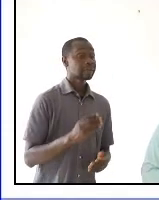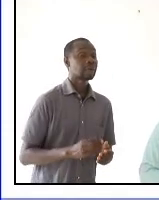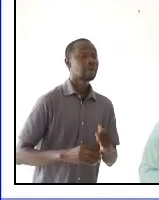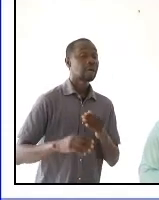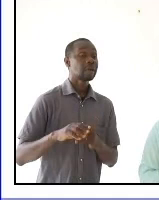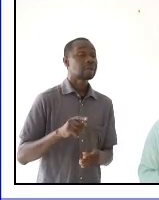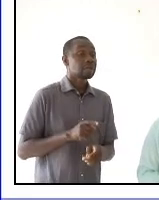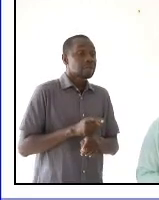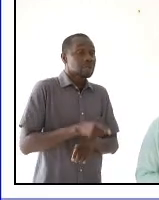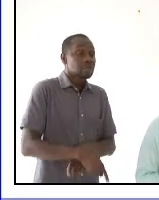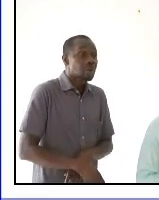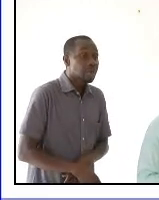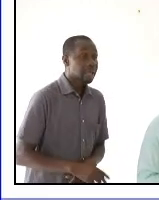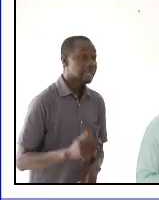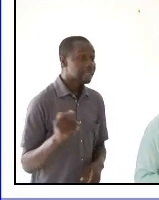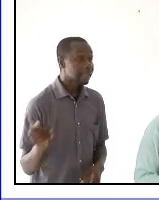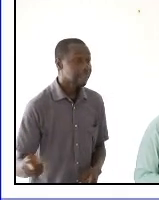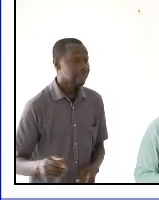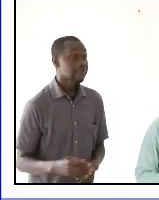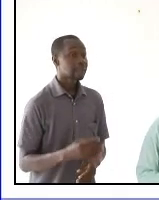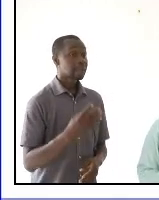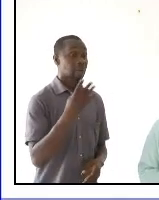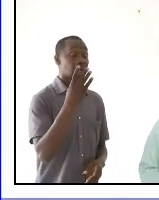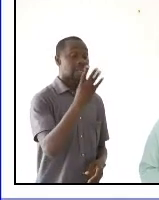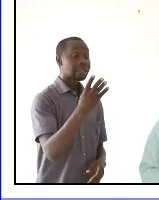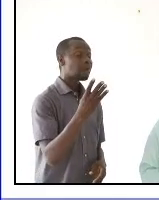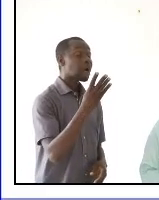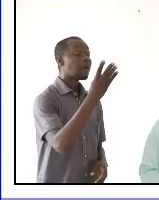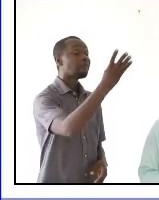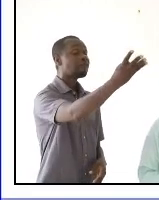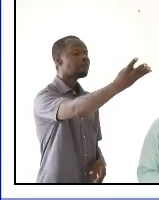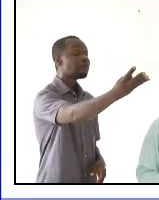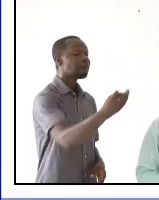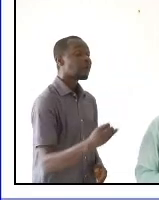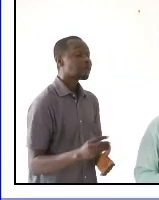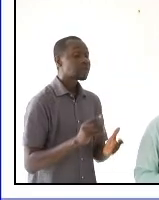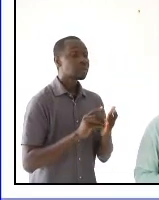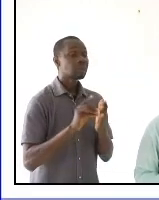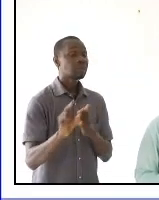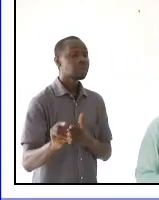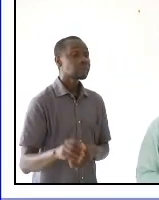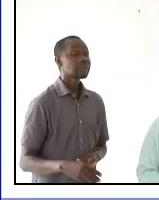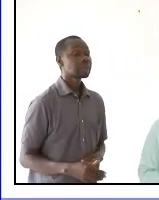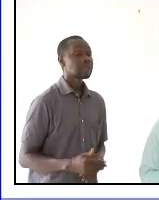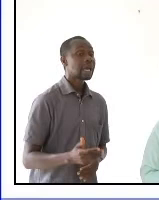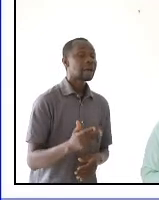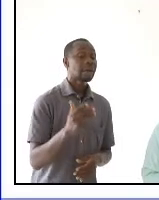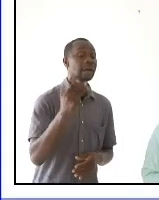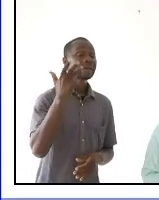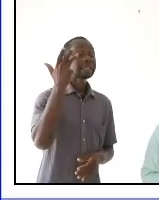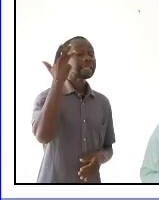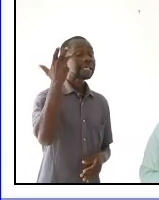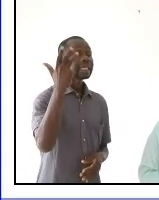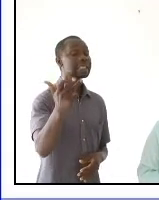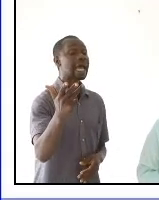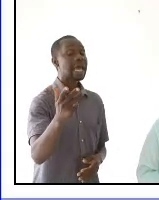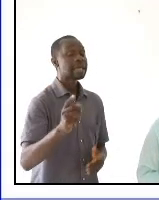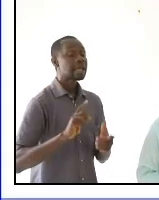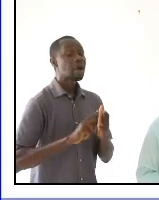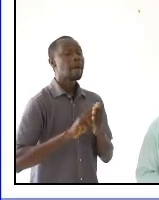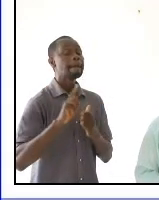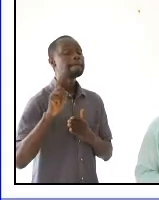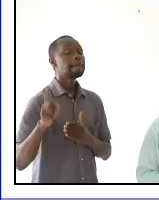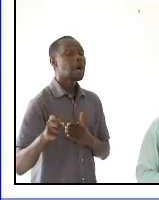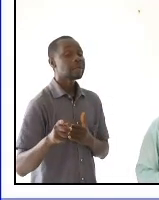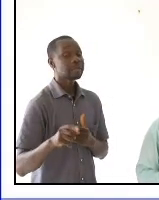humans, gestation lasts for about 40 weeks. That's about 9 months, 8 to 9 months,